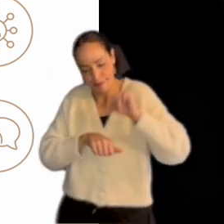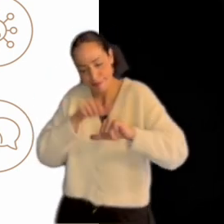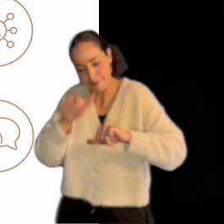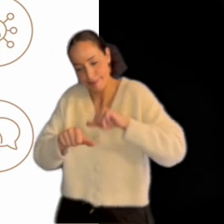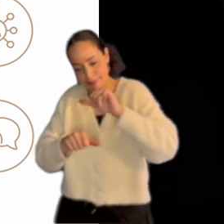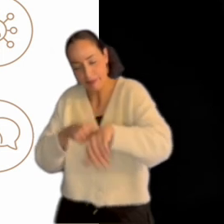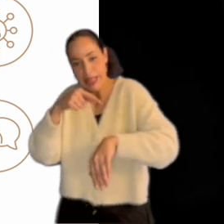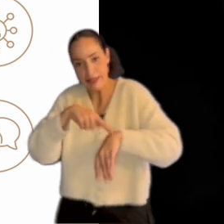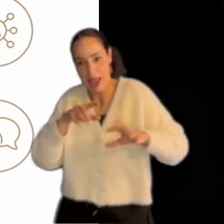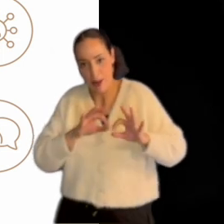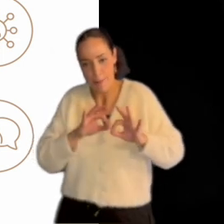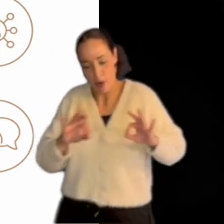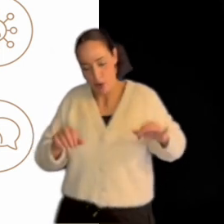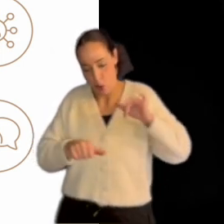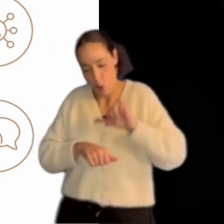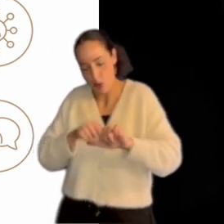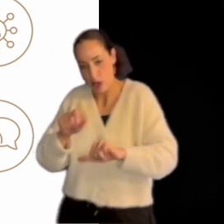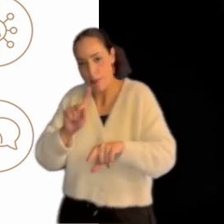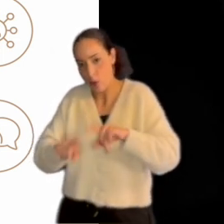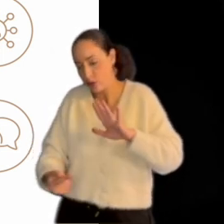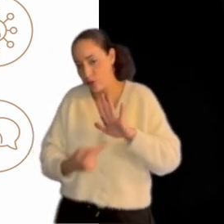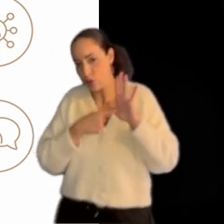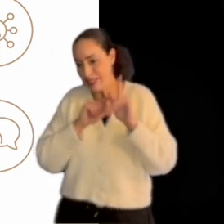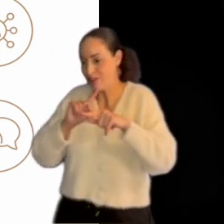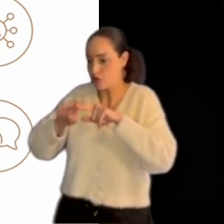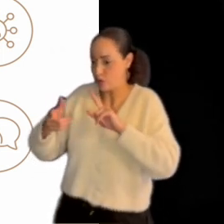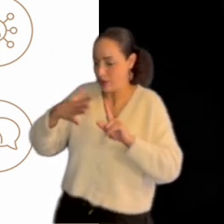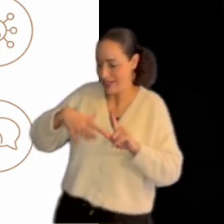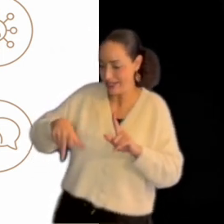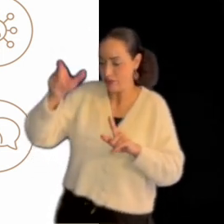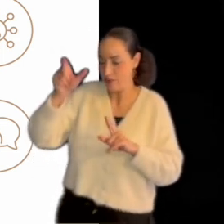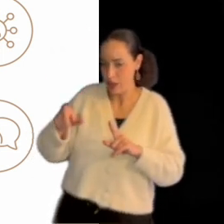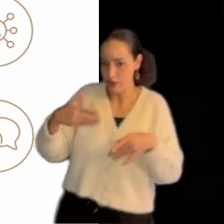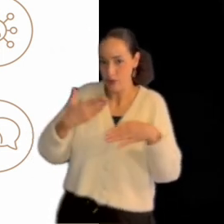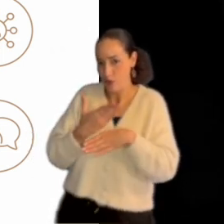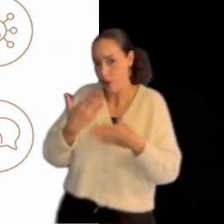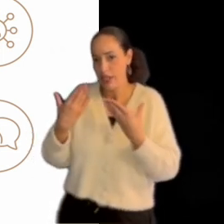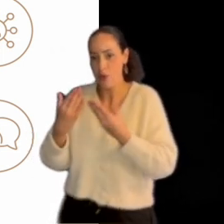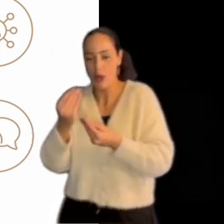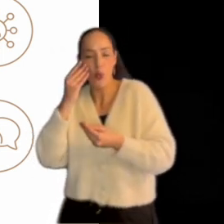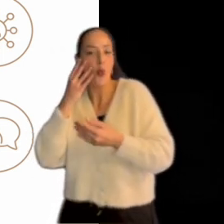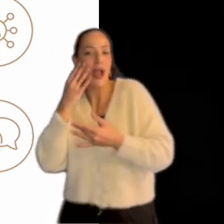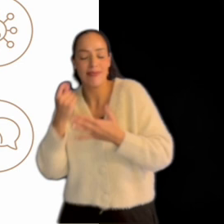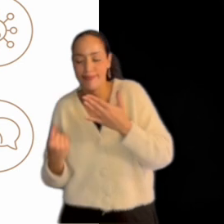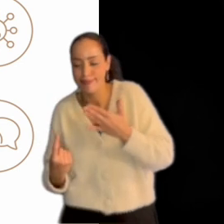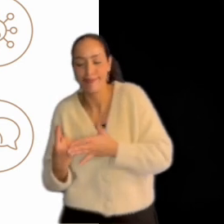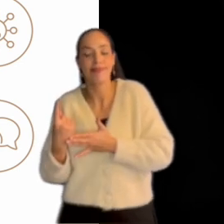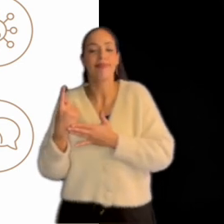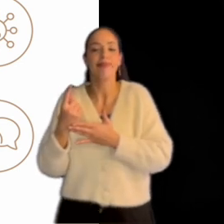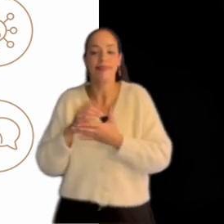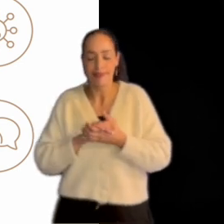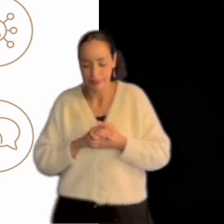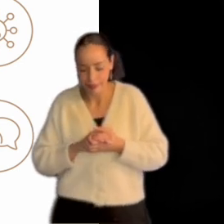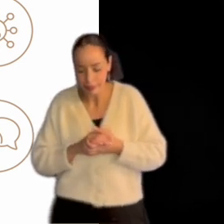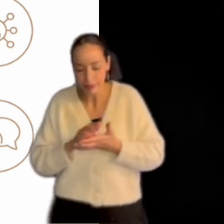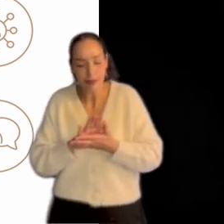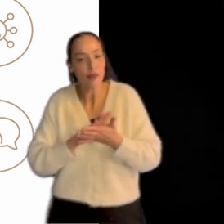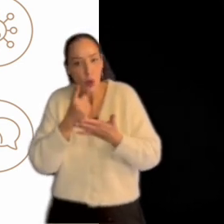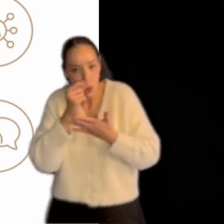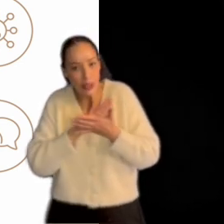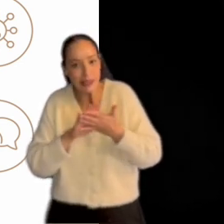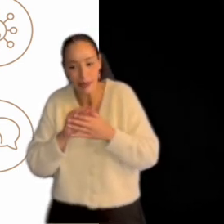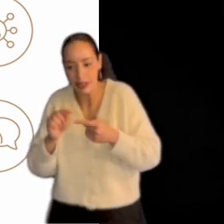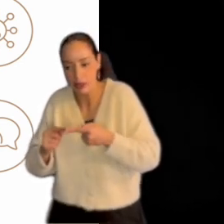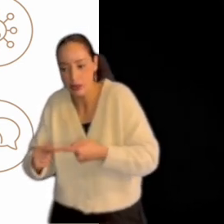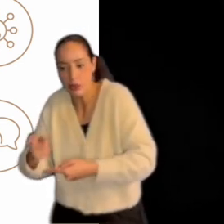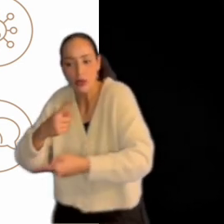necessitate moving back and forth between the interventions or spending more time on some than others. Remember that this is a framework, not a set of